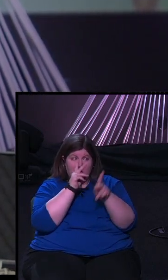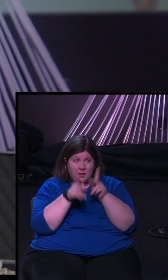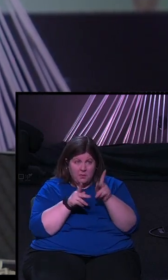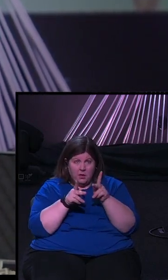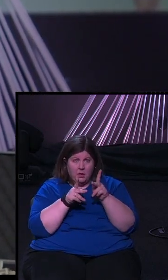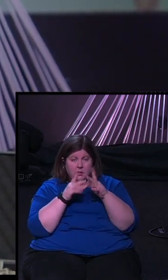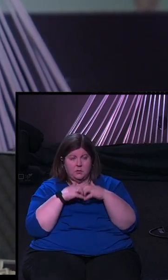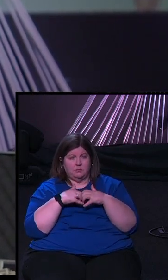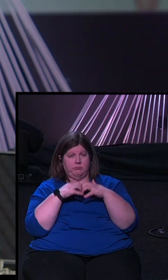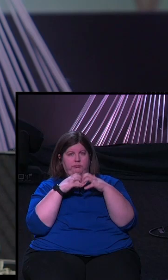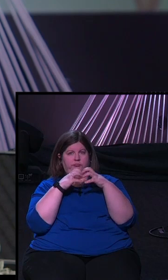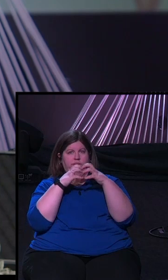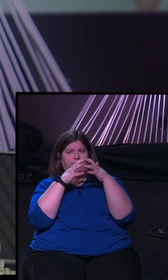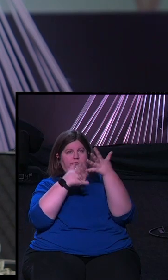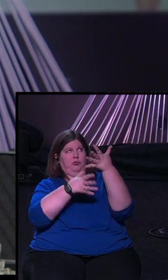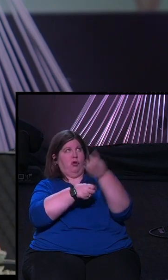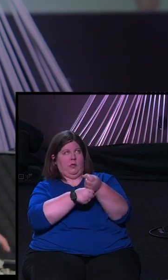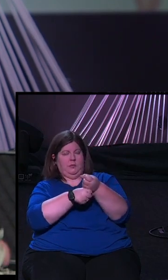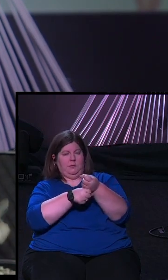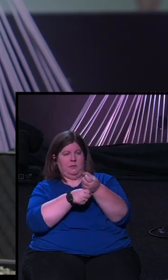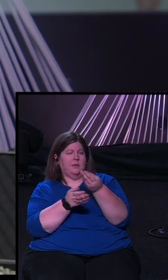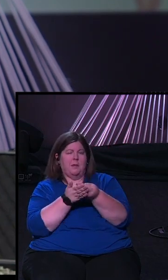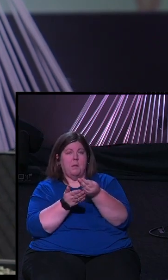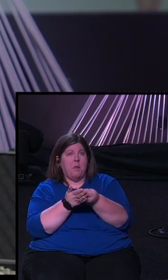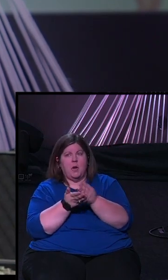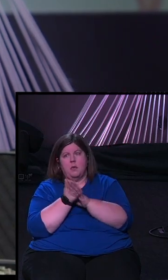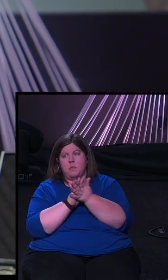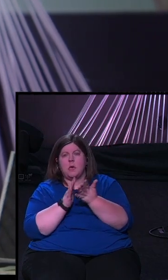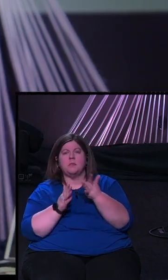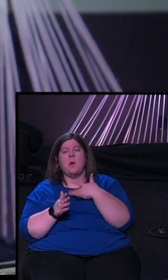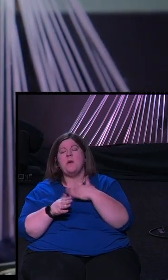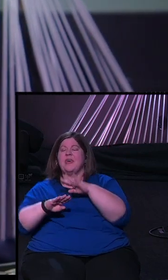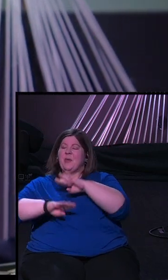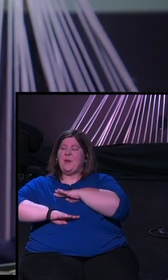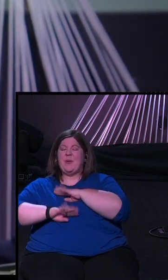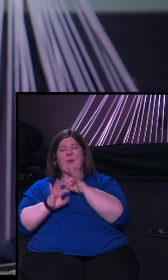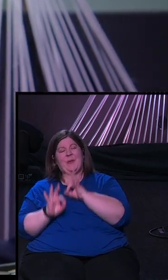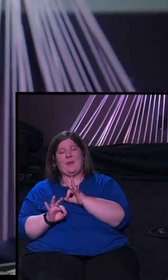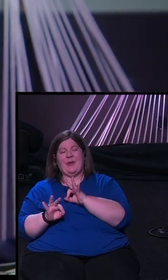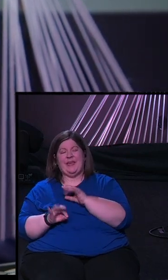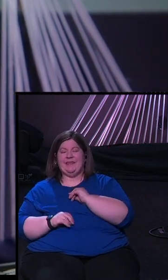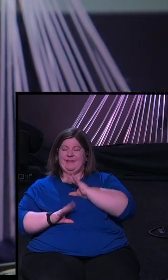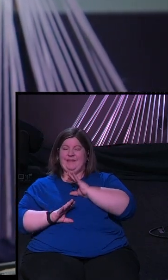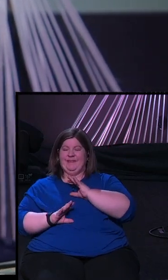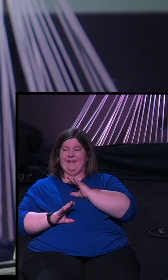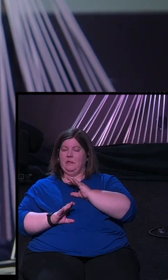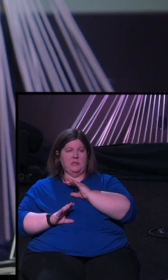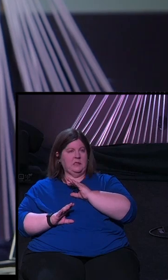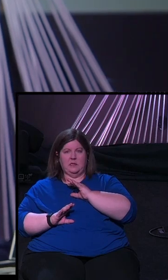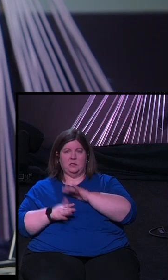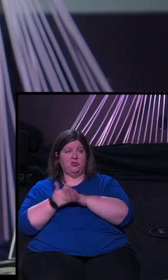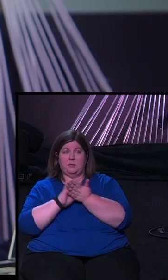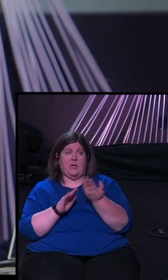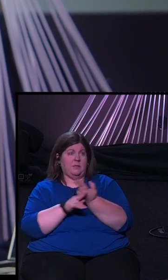a relationship of trust, where money no longer becomes a source of security and significance, but it actually becomes a